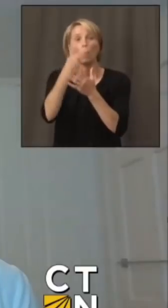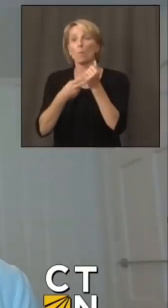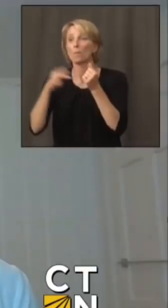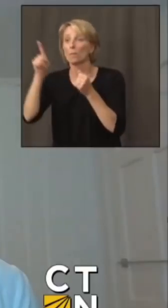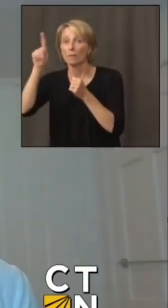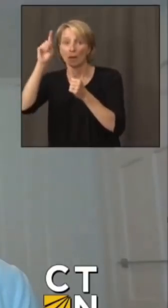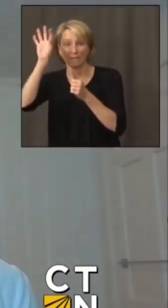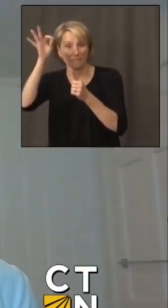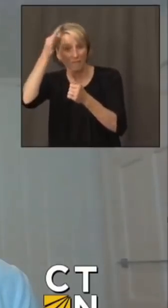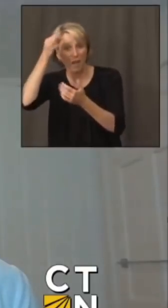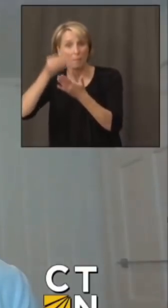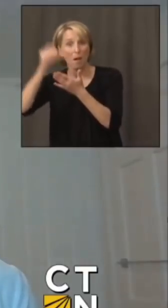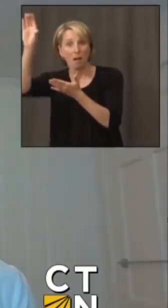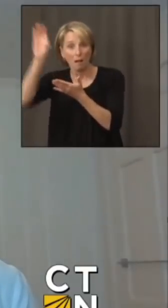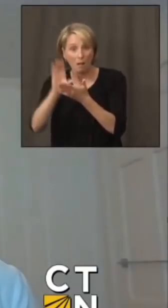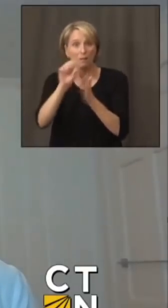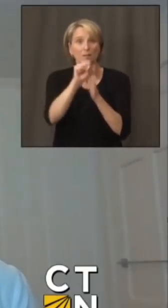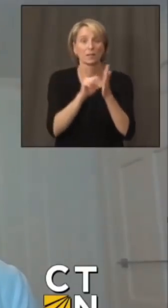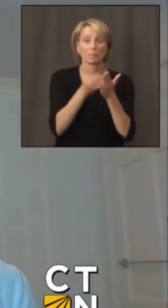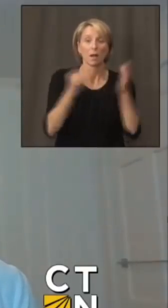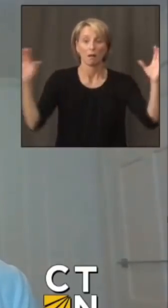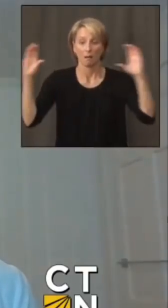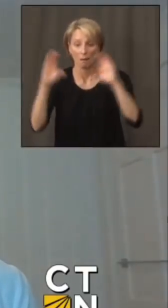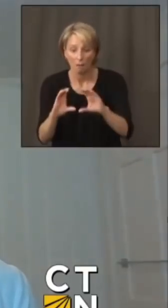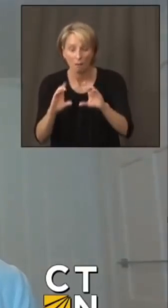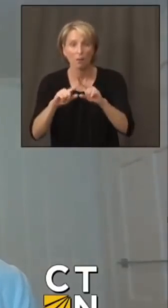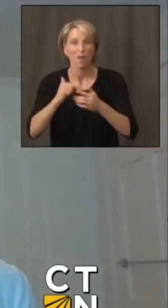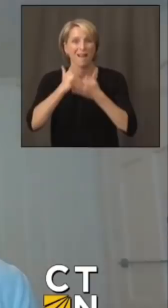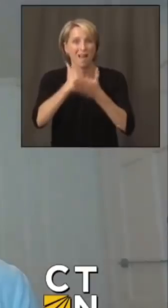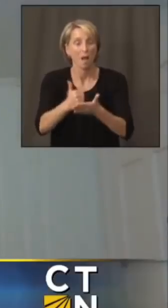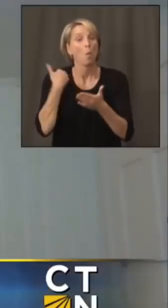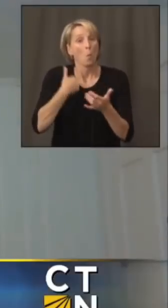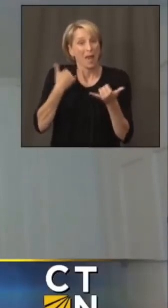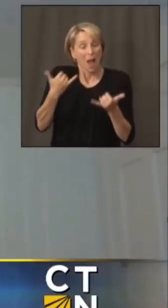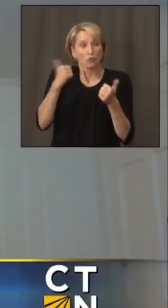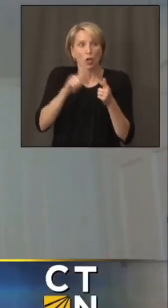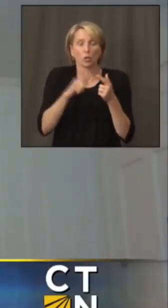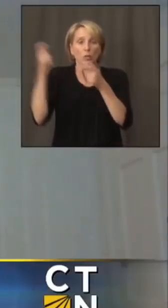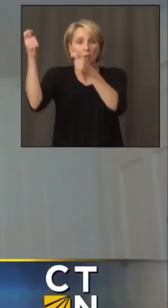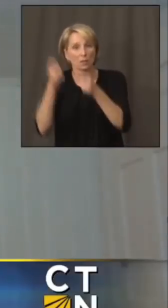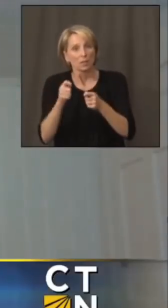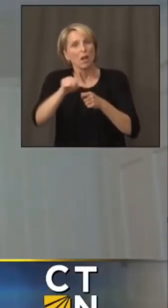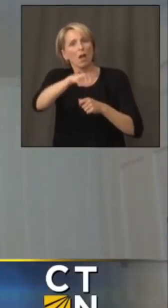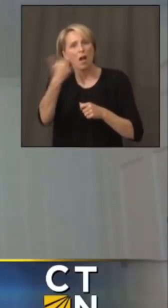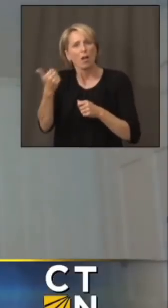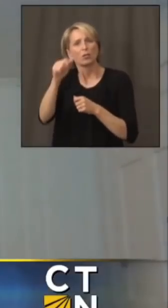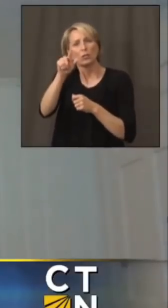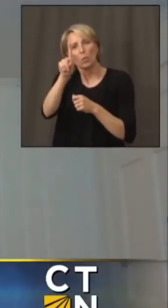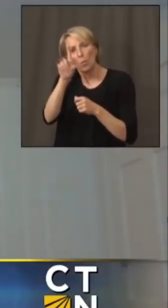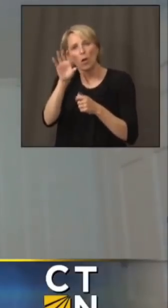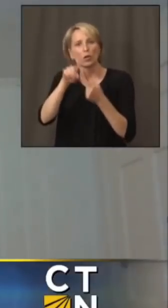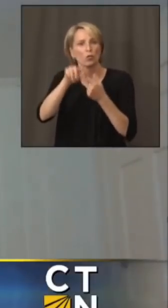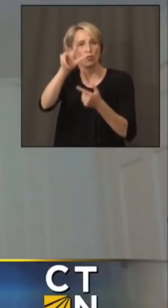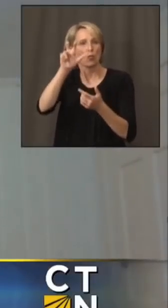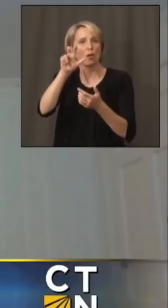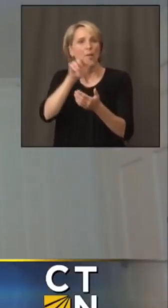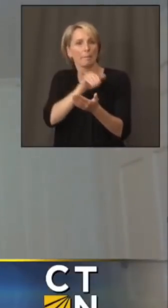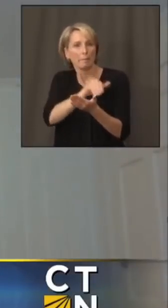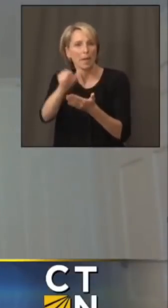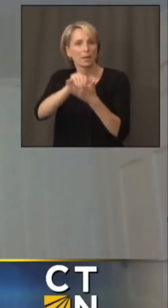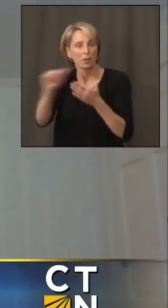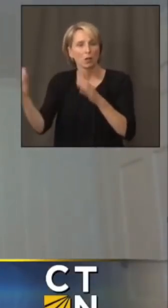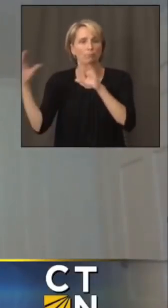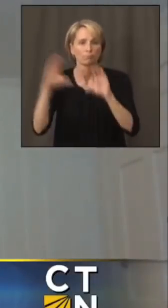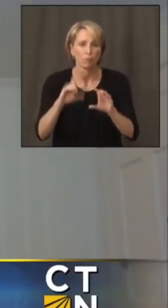closely with our federal delegation to try to get another 100 to 300 million so that these programs can sustain